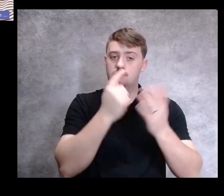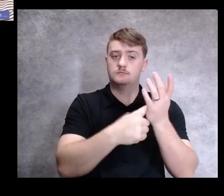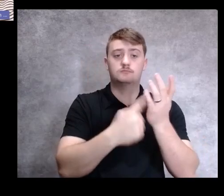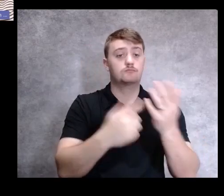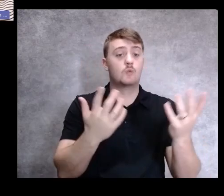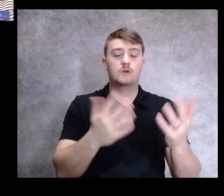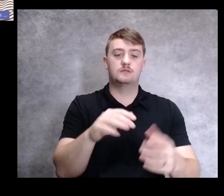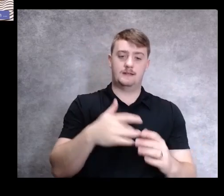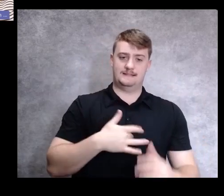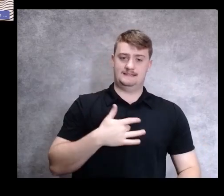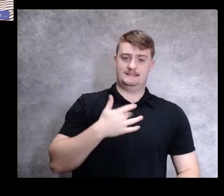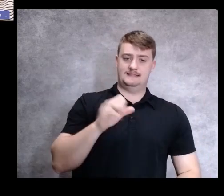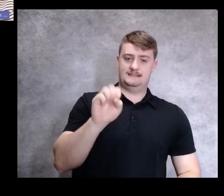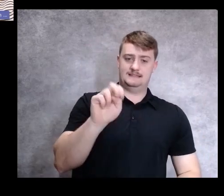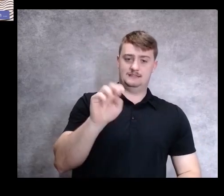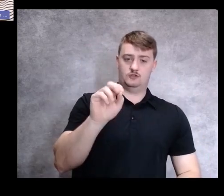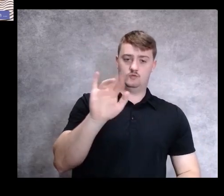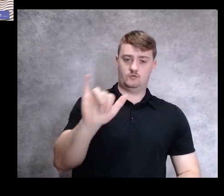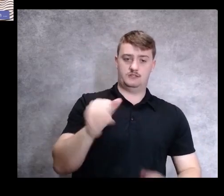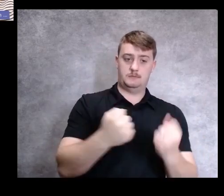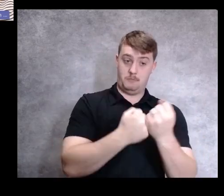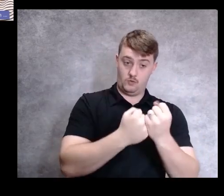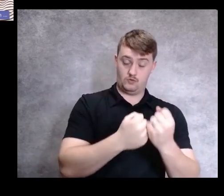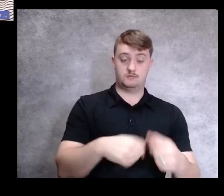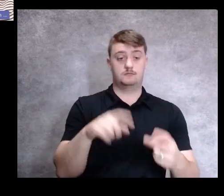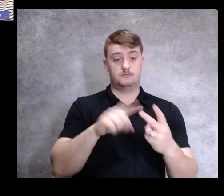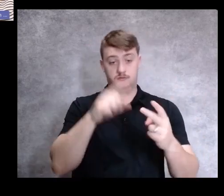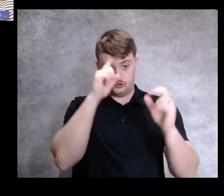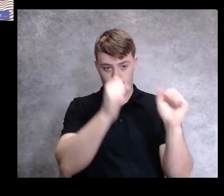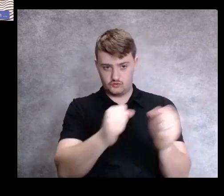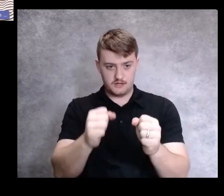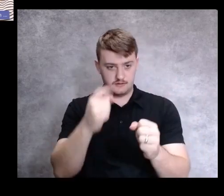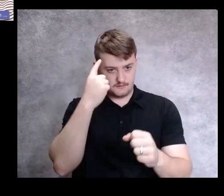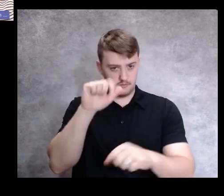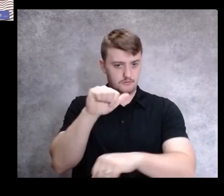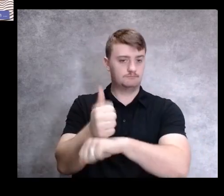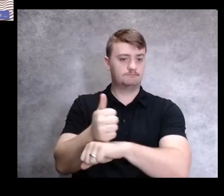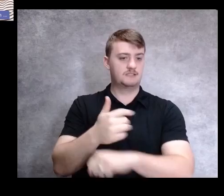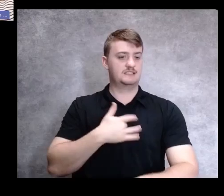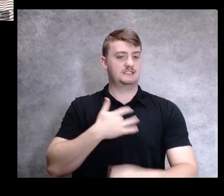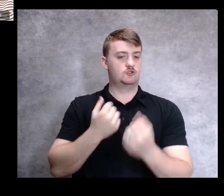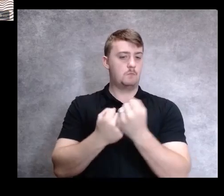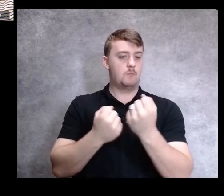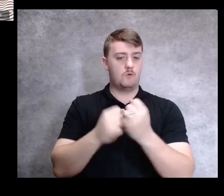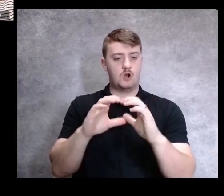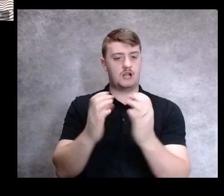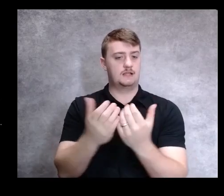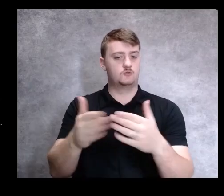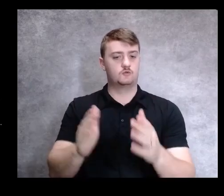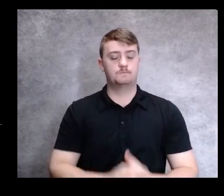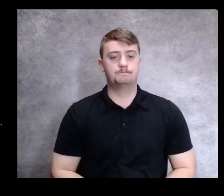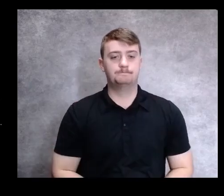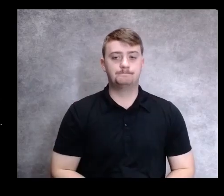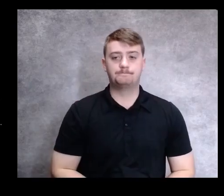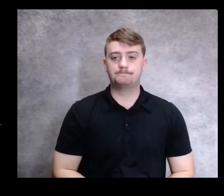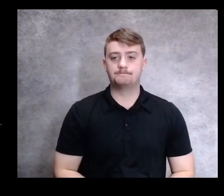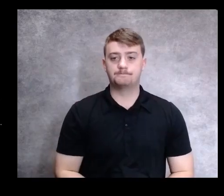discuss sensory supports and strategies for creating a sensory supportive classroom.